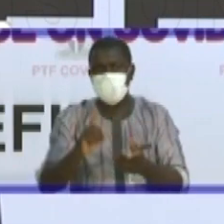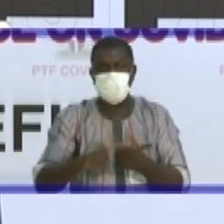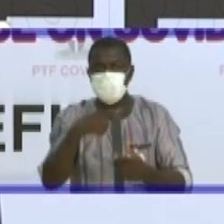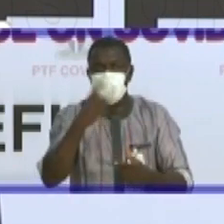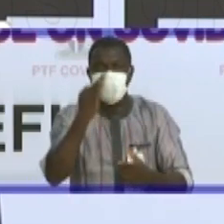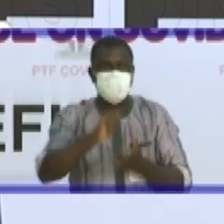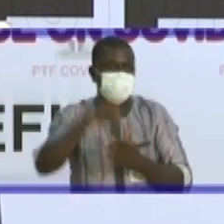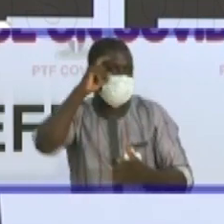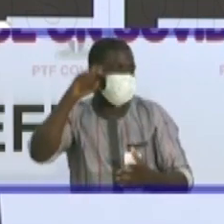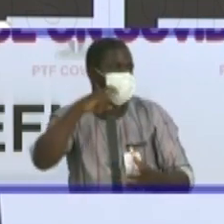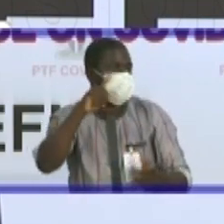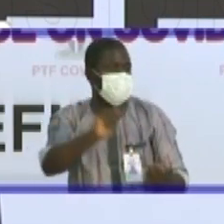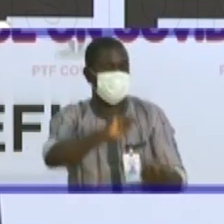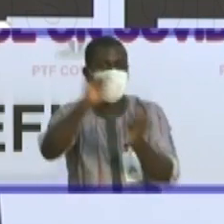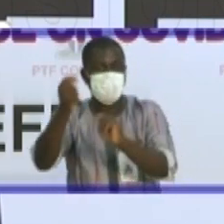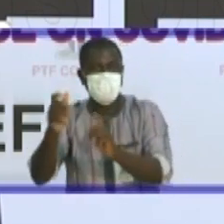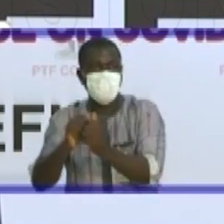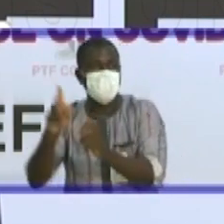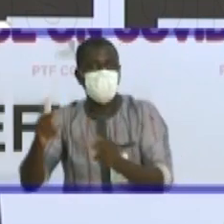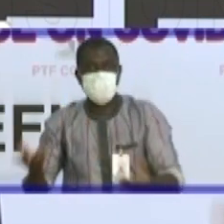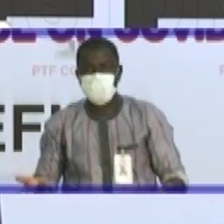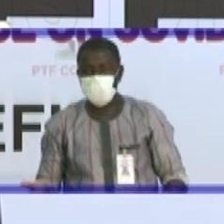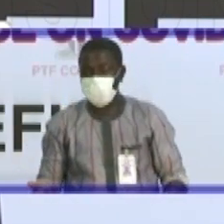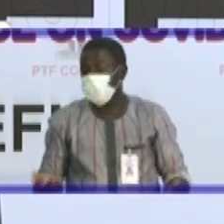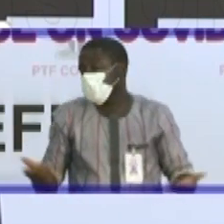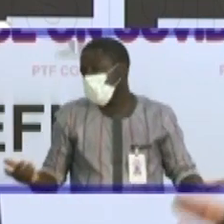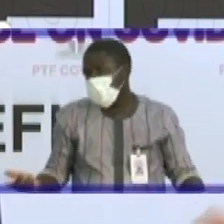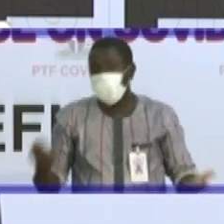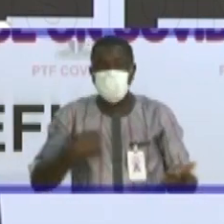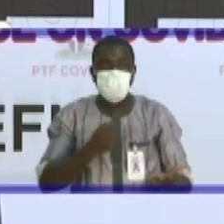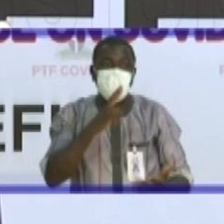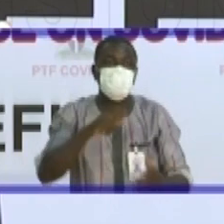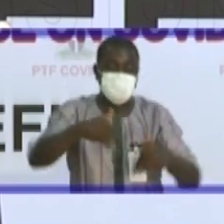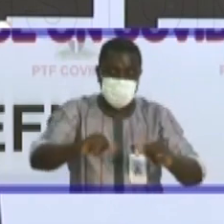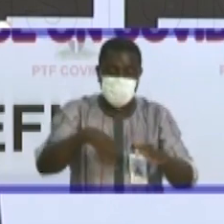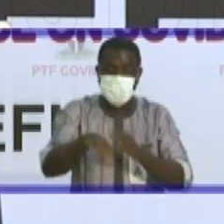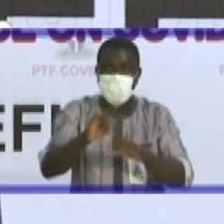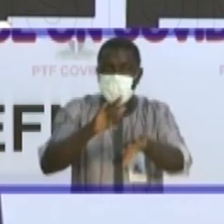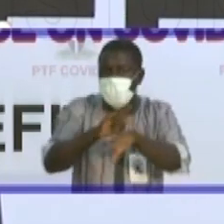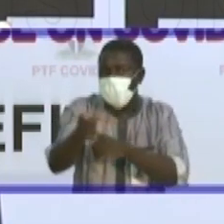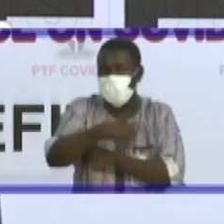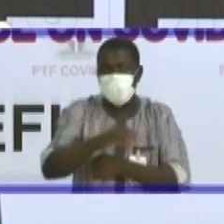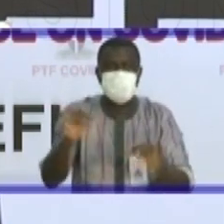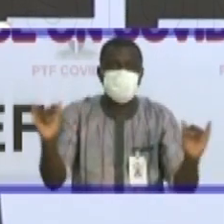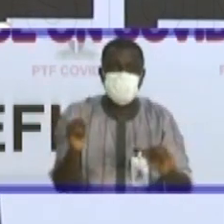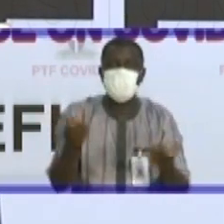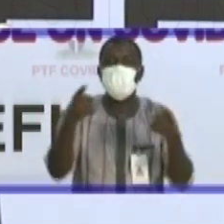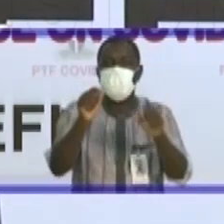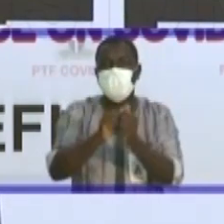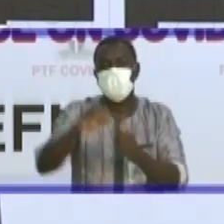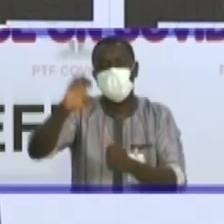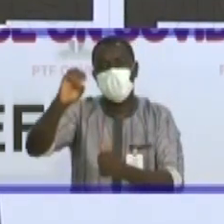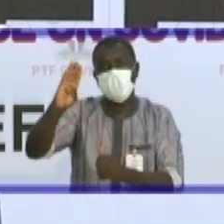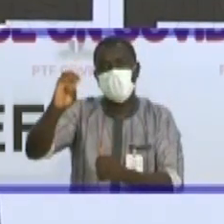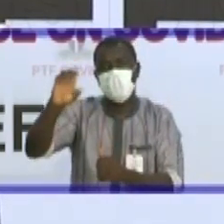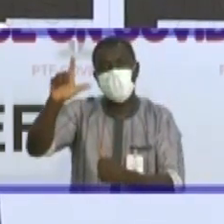when it comes to COVID. But of course, we're still in the early days of the disease. The same thing happened with Ebola, where subsequently it was proven